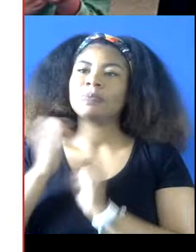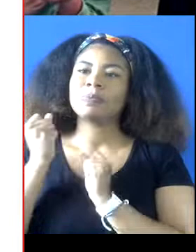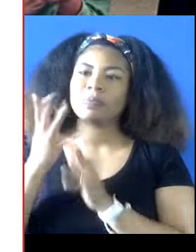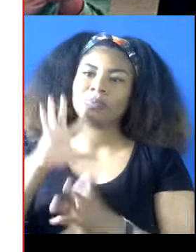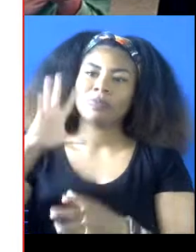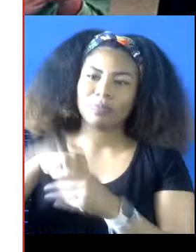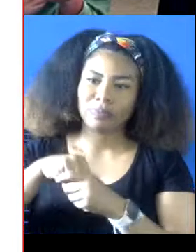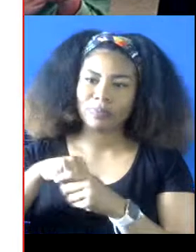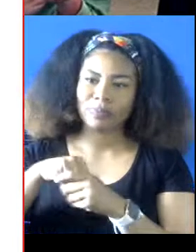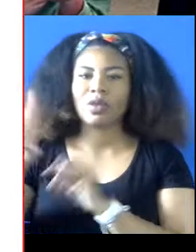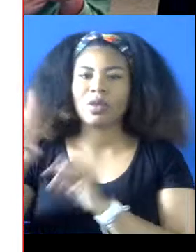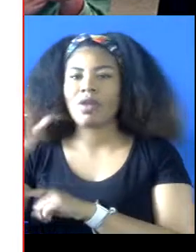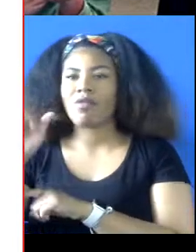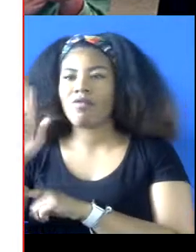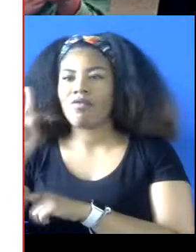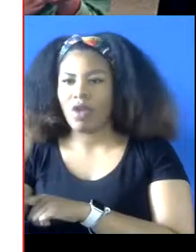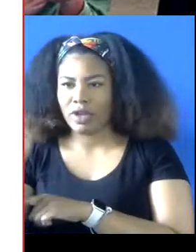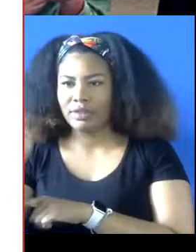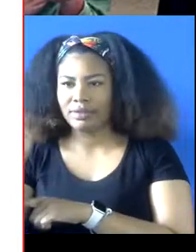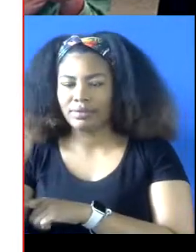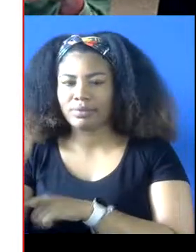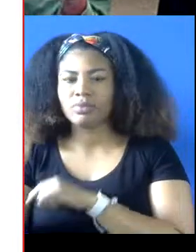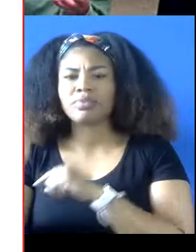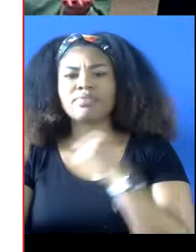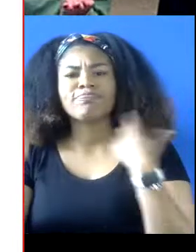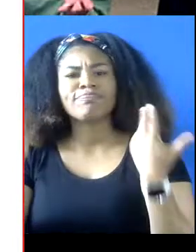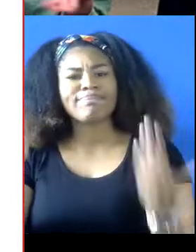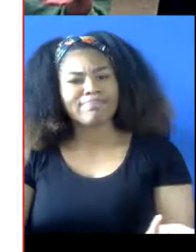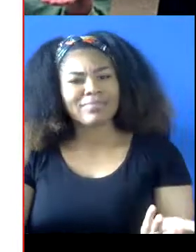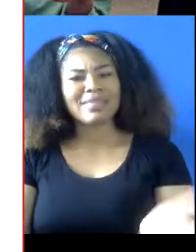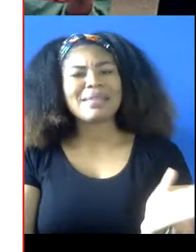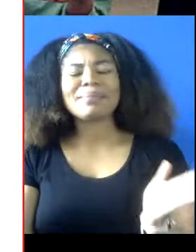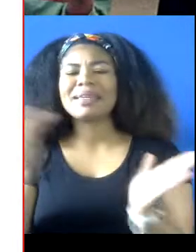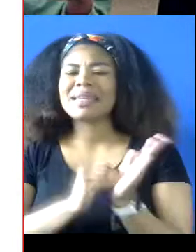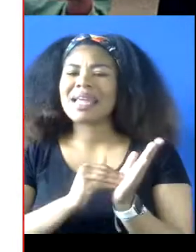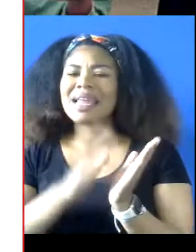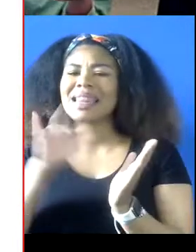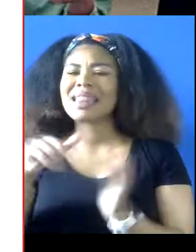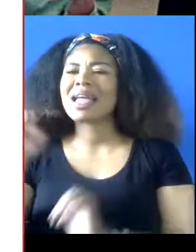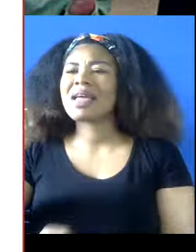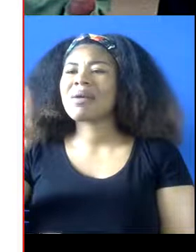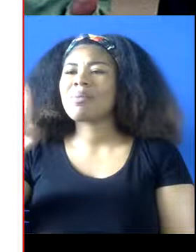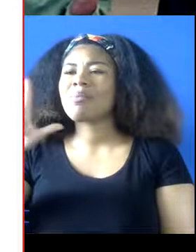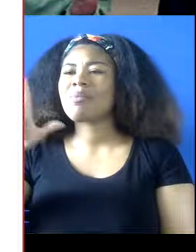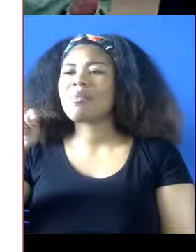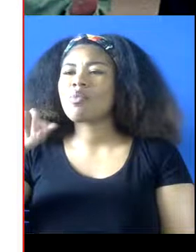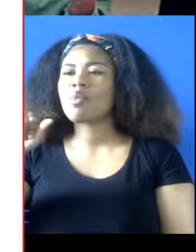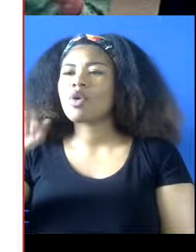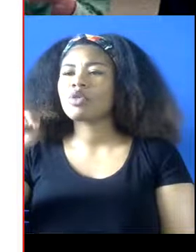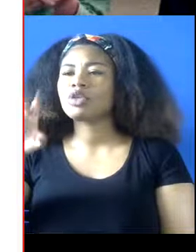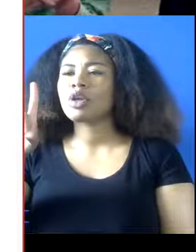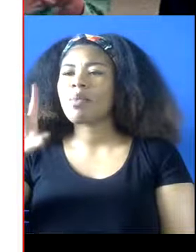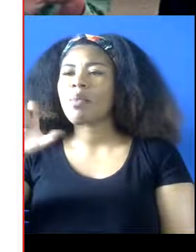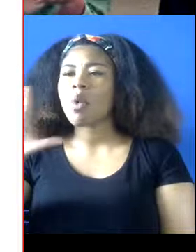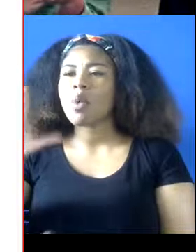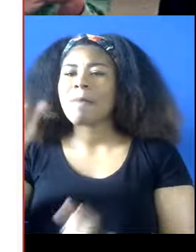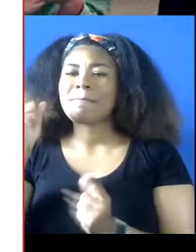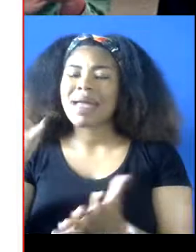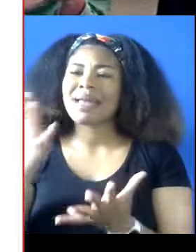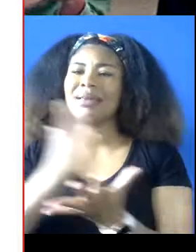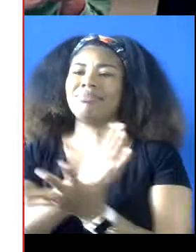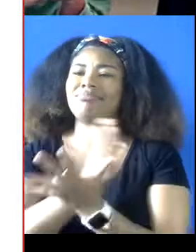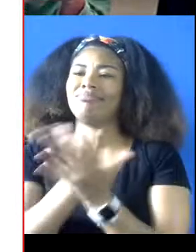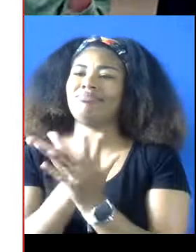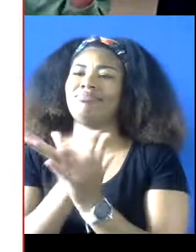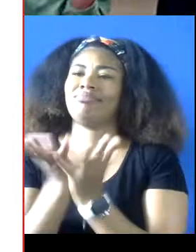protocols. But what we found is that a multimodal approach is so much more effective rather than